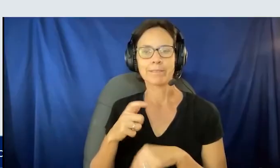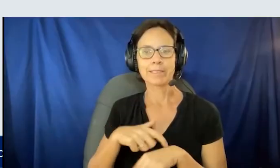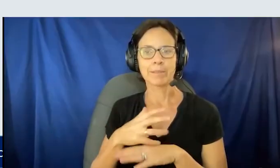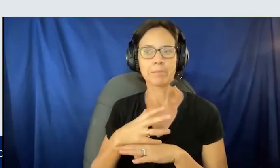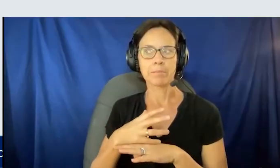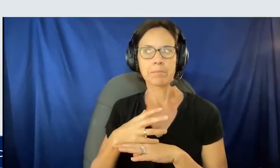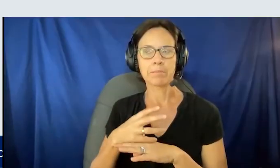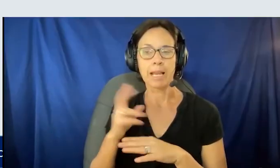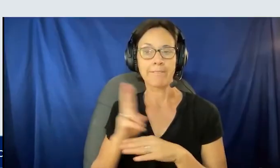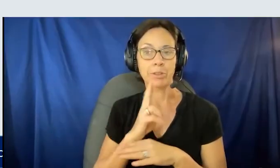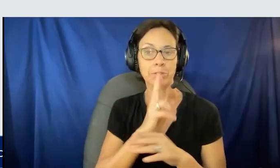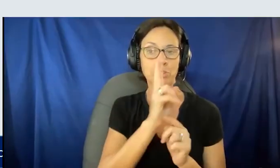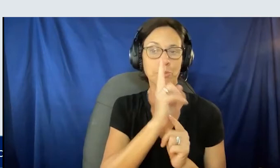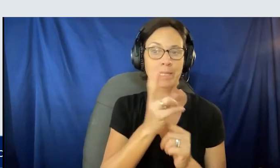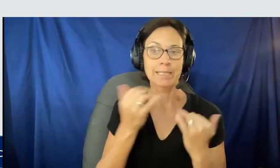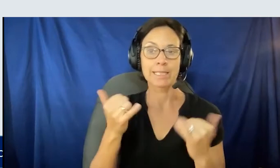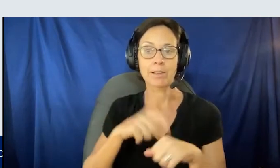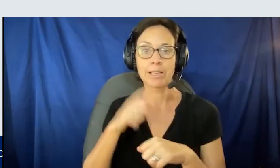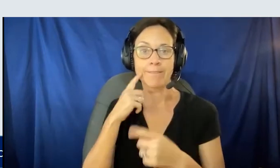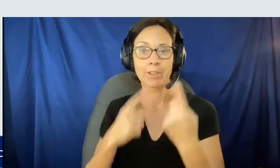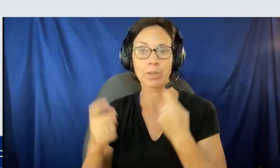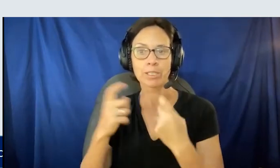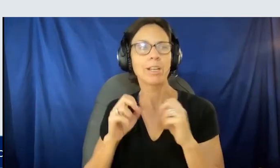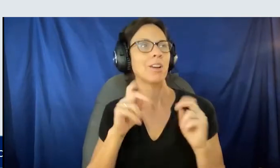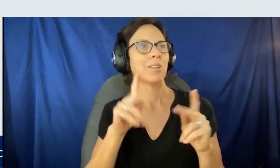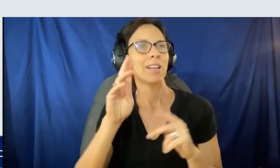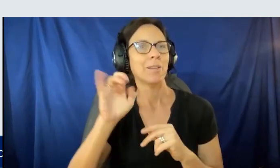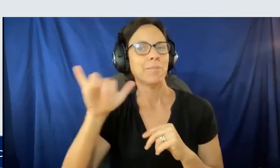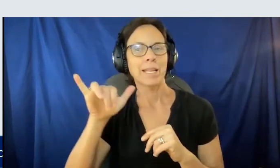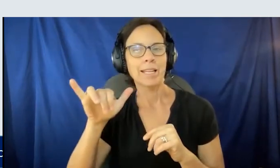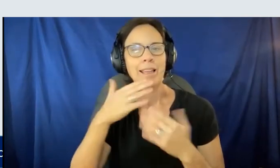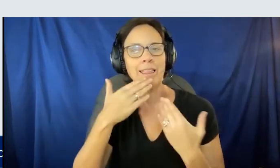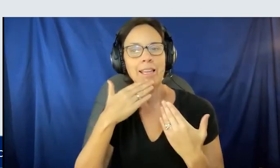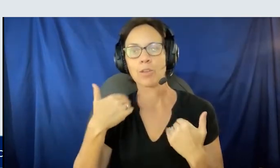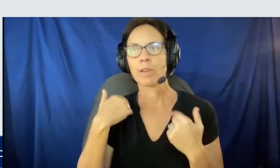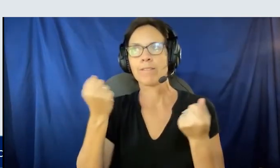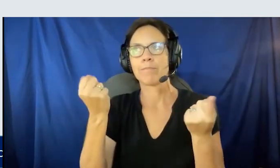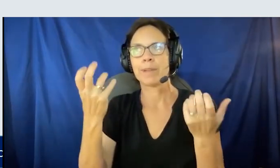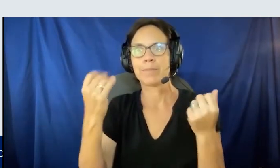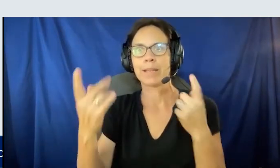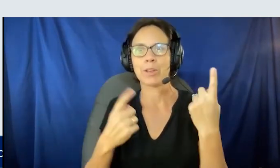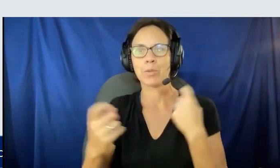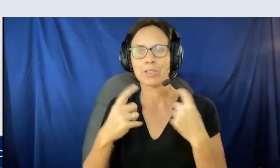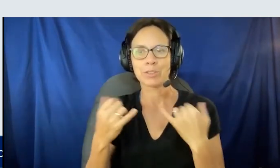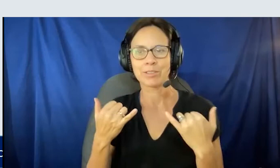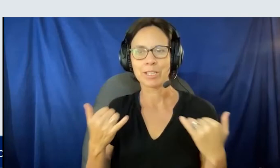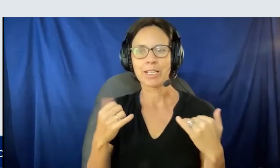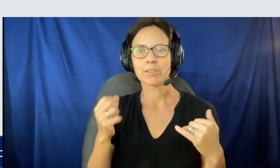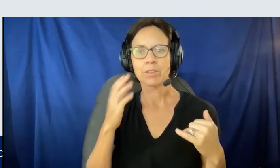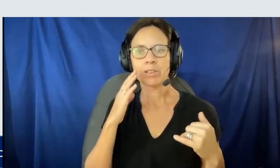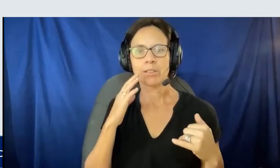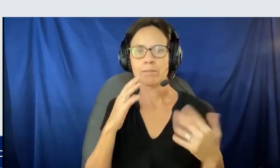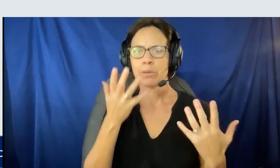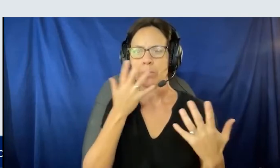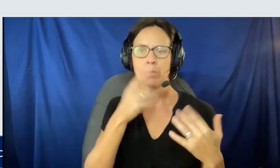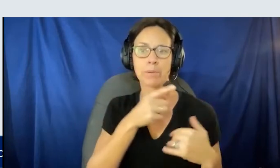questions. Okay, Betty, thank you. We do have a number of questions in here. I'm going to go back to a couple. Okay, did a great job covering